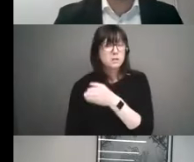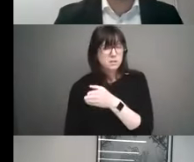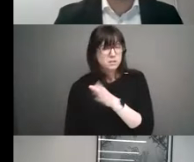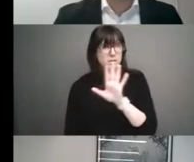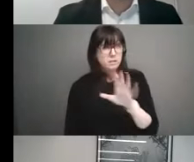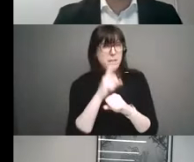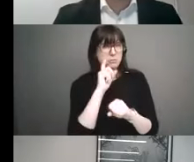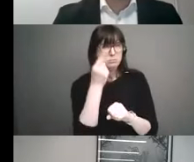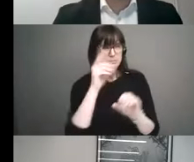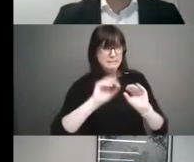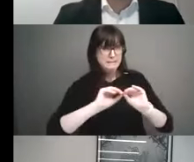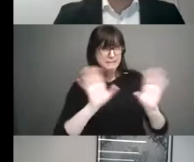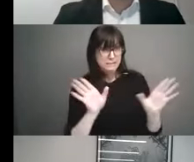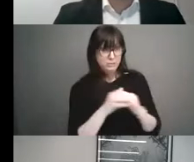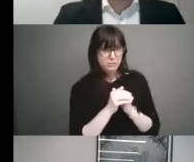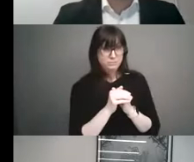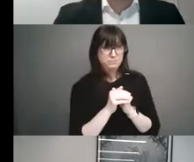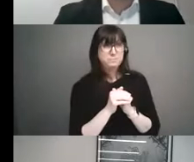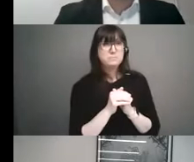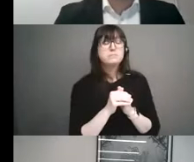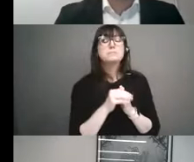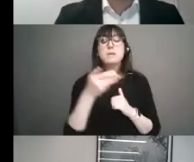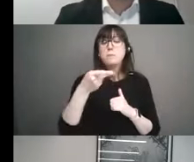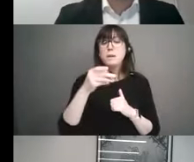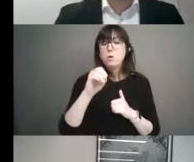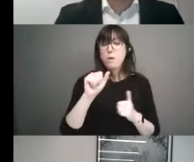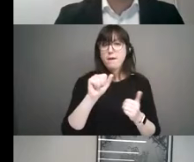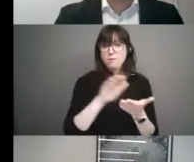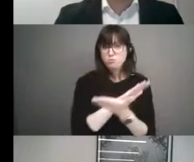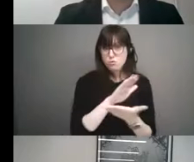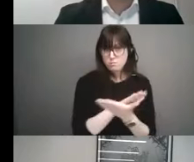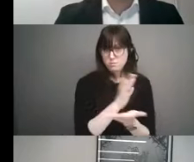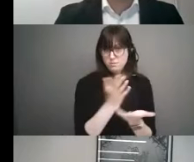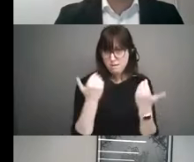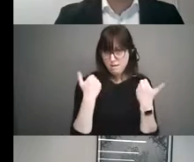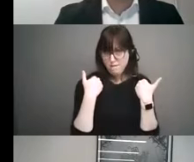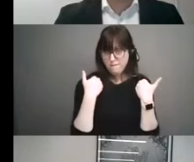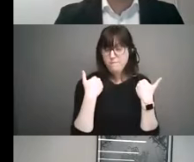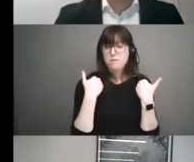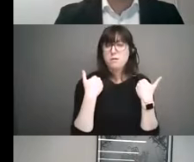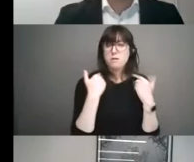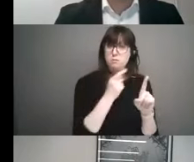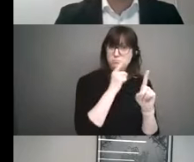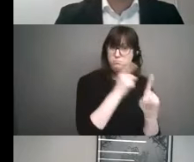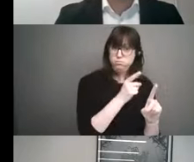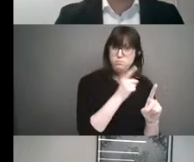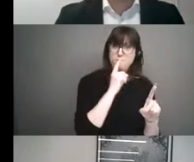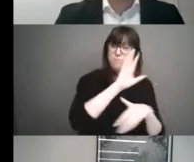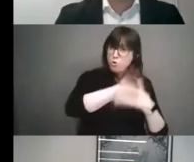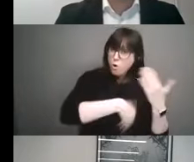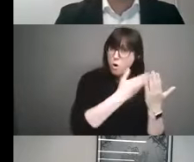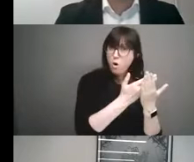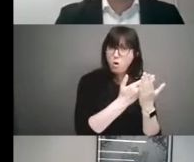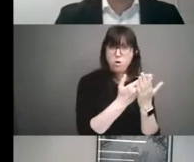about here, there are power of attorney documents that are designed to deal with all of a person's property.